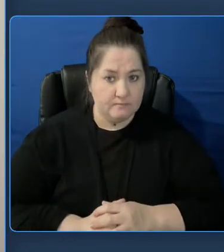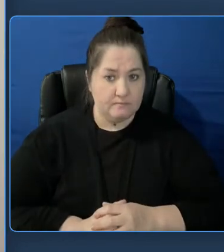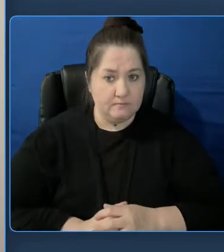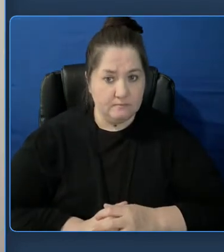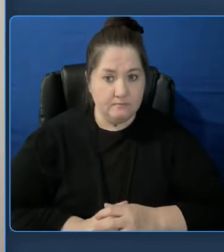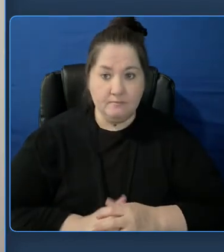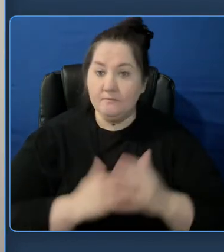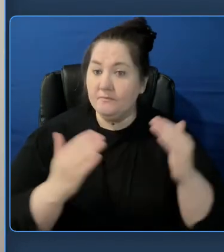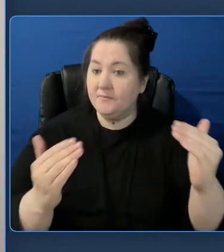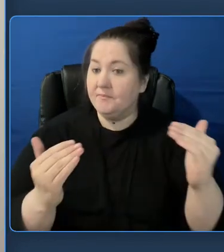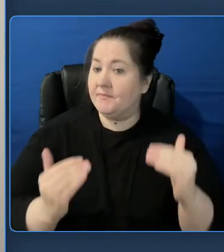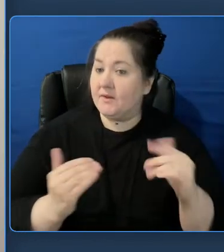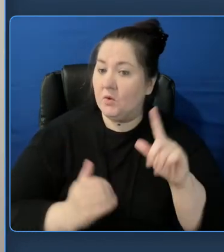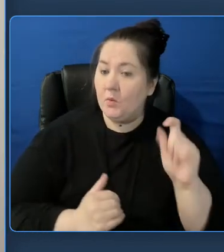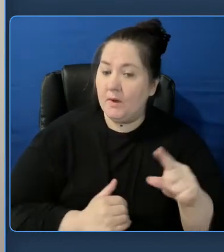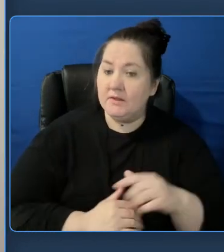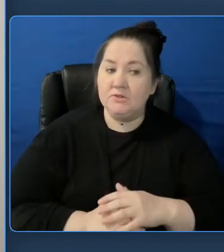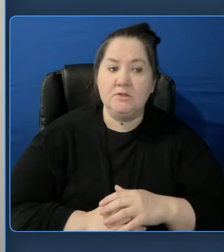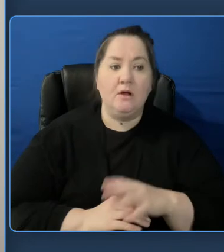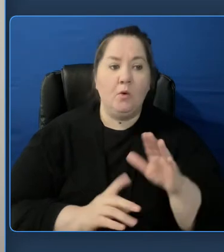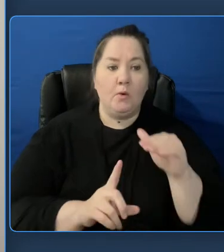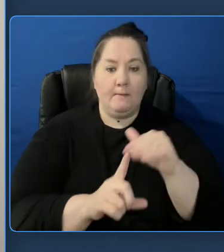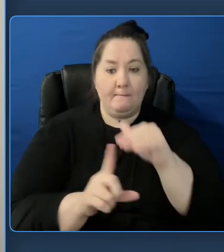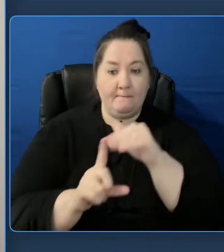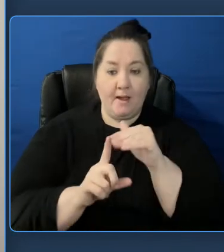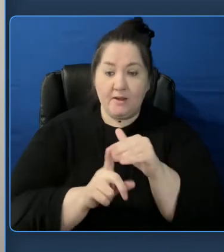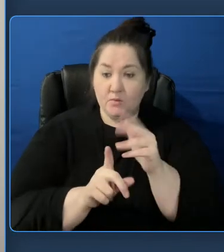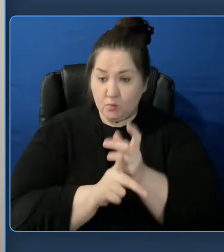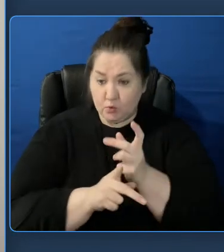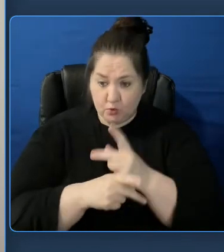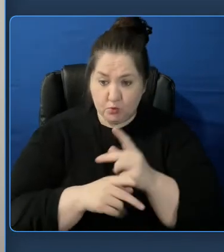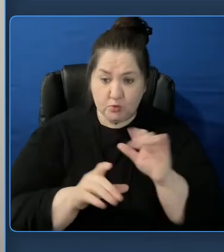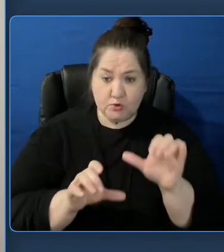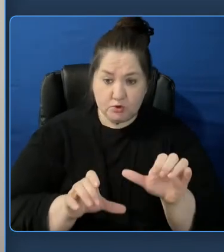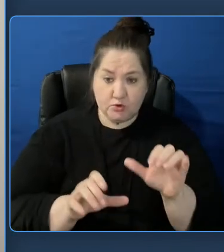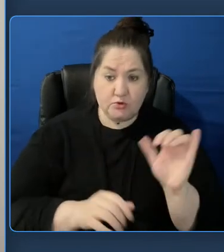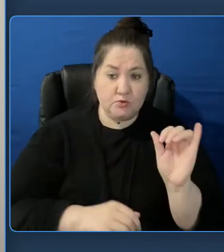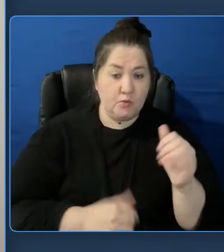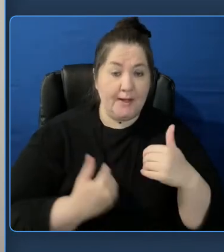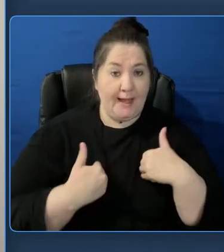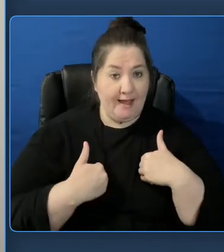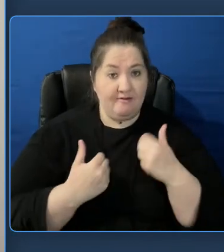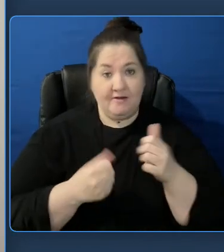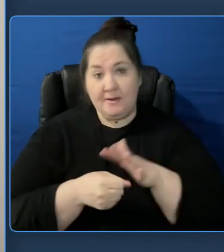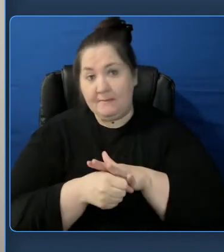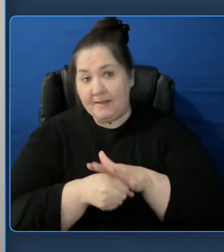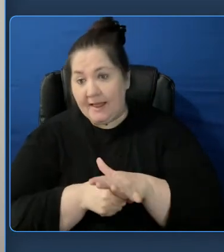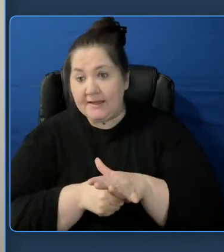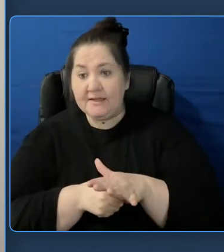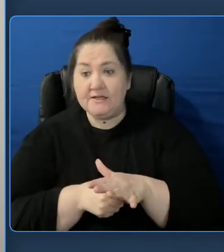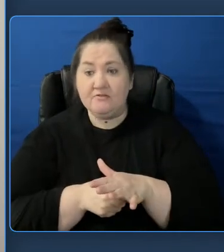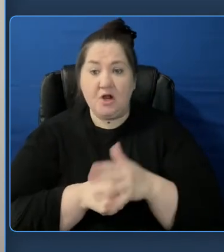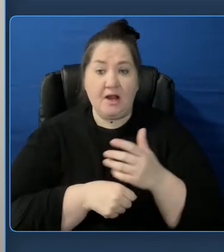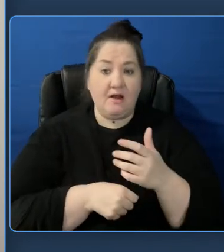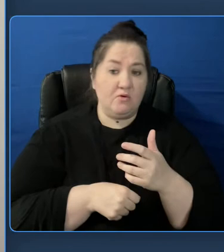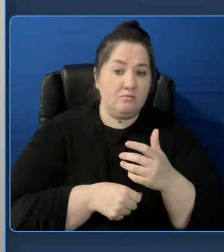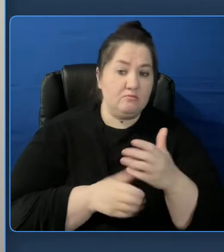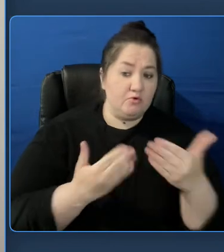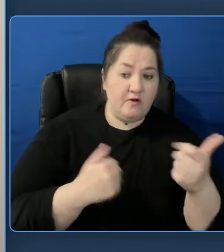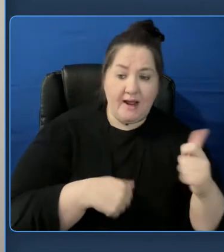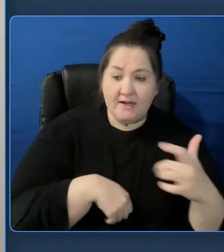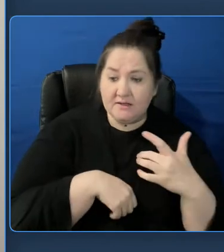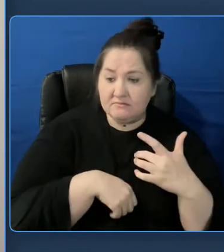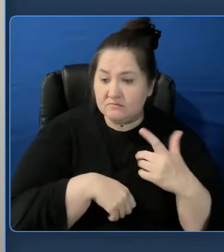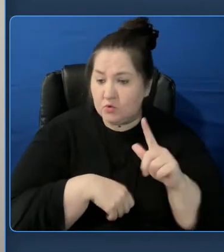As we go to the next question, I just want to remind our producers that we have plenty of room for questions.